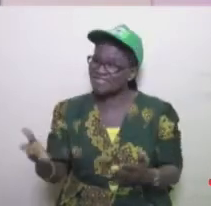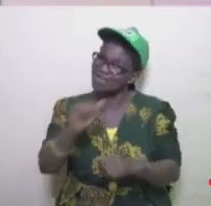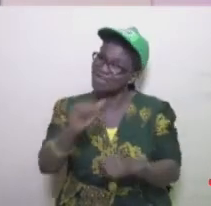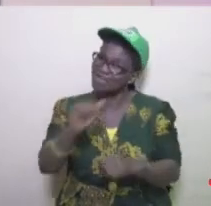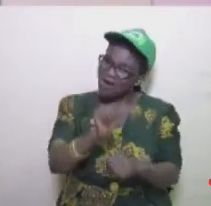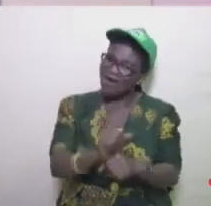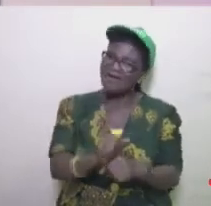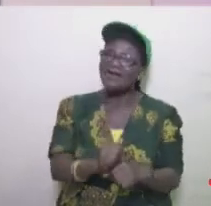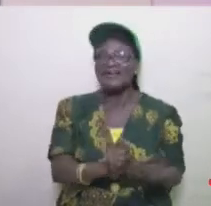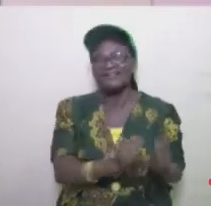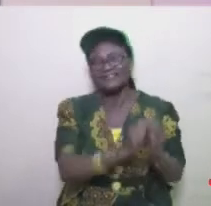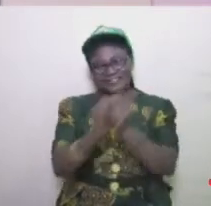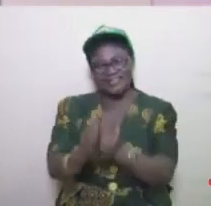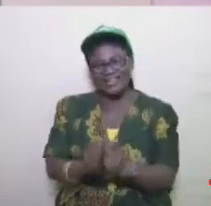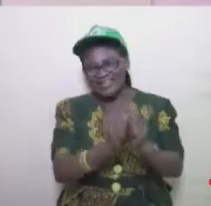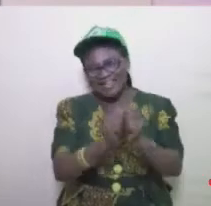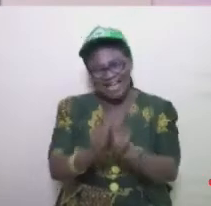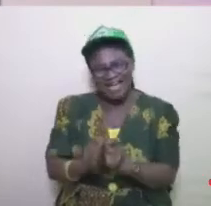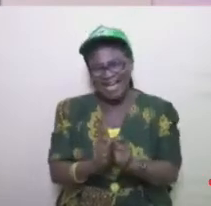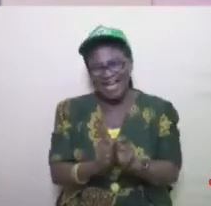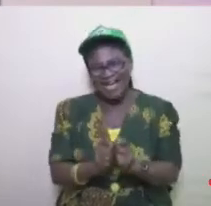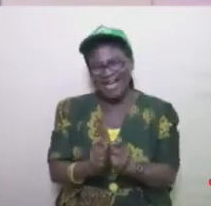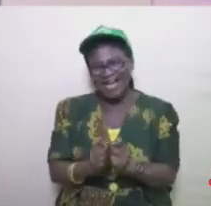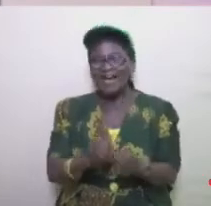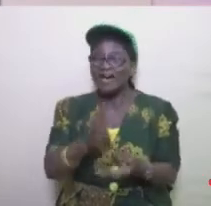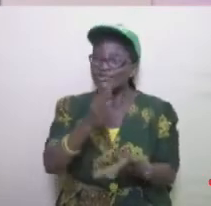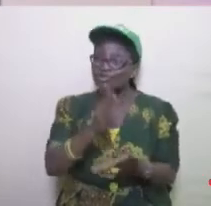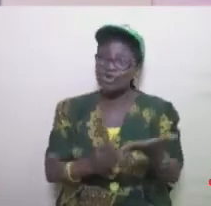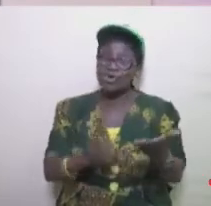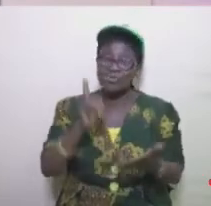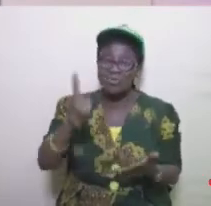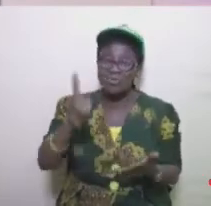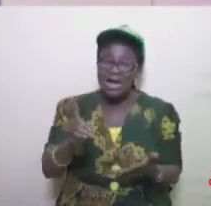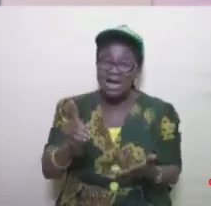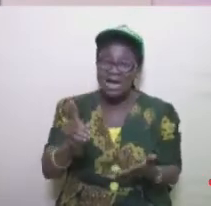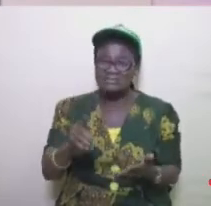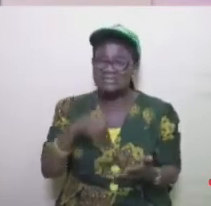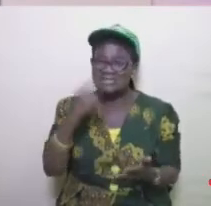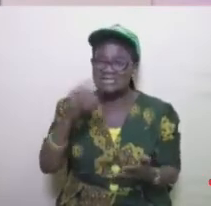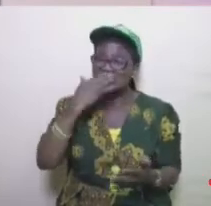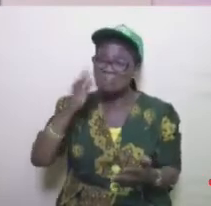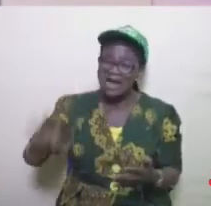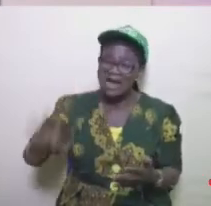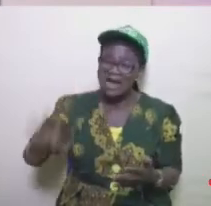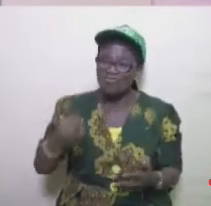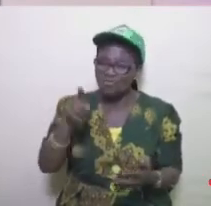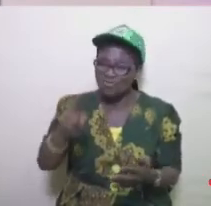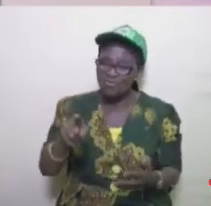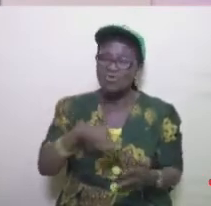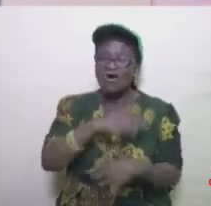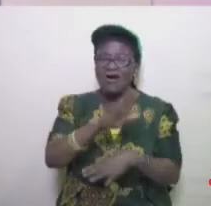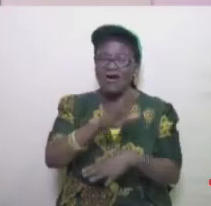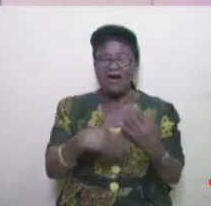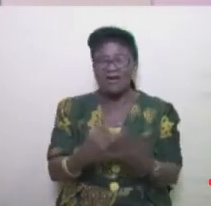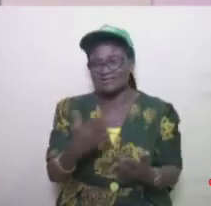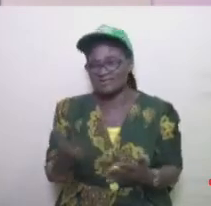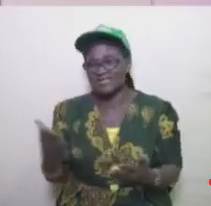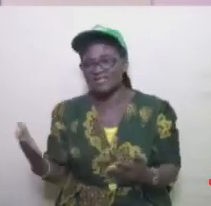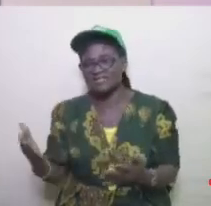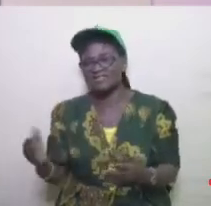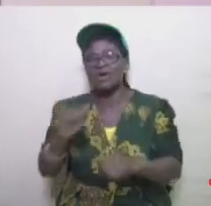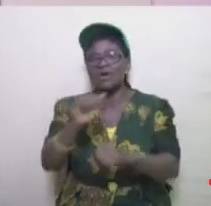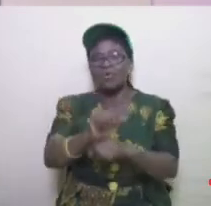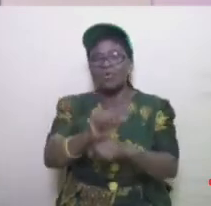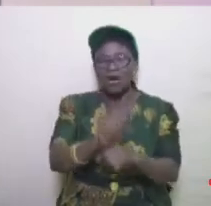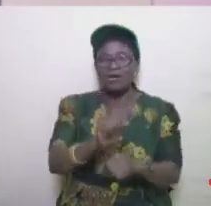things will work together. Someone betrayed you. All things will work together.